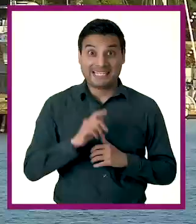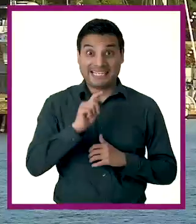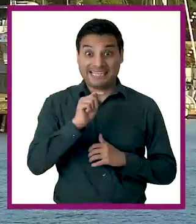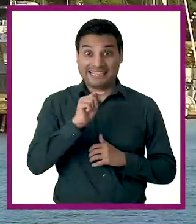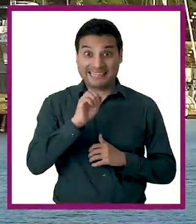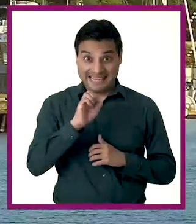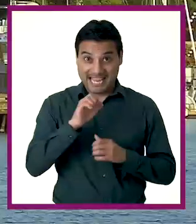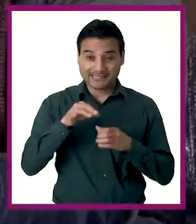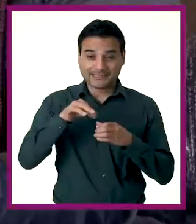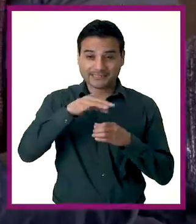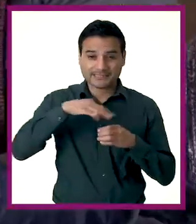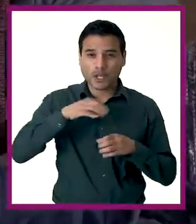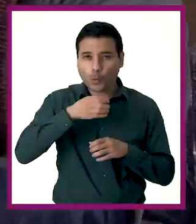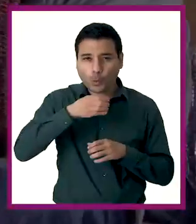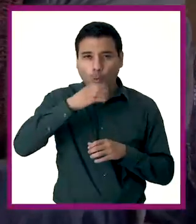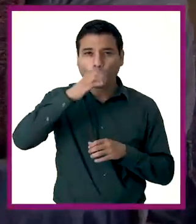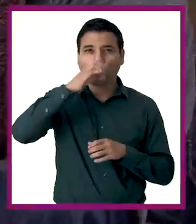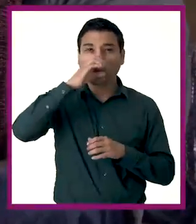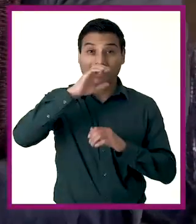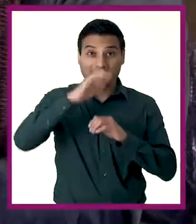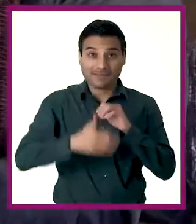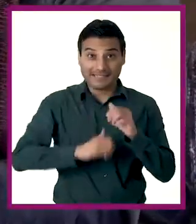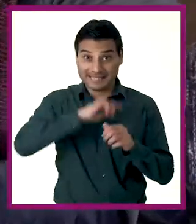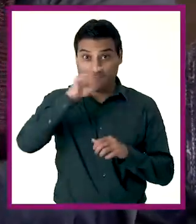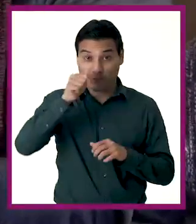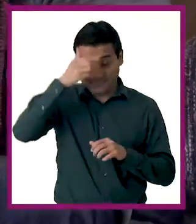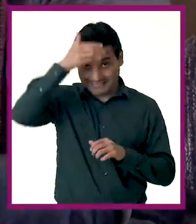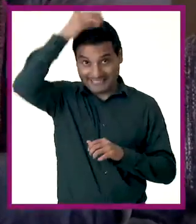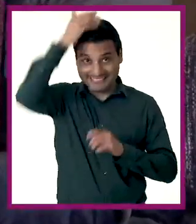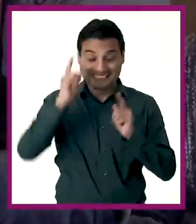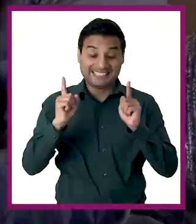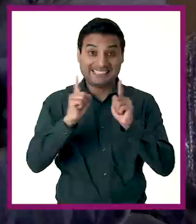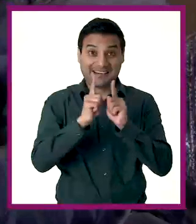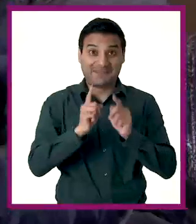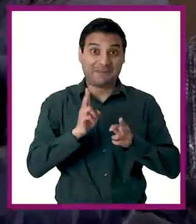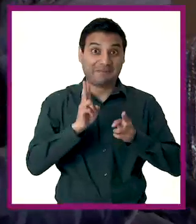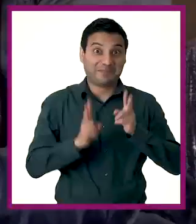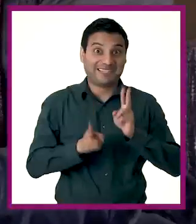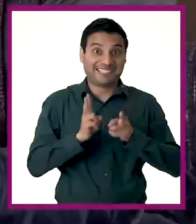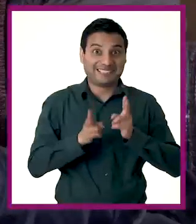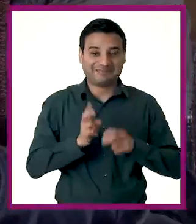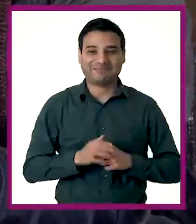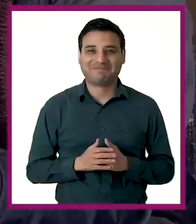Terminándome mi tecito, nos vamos a visitar al chef.